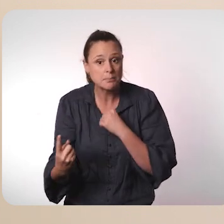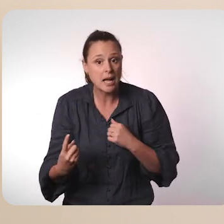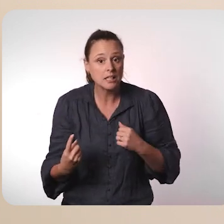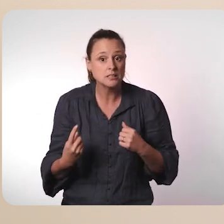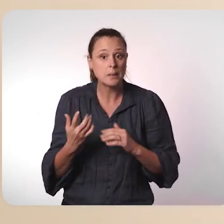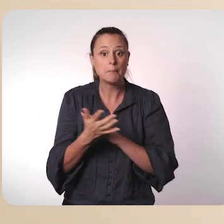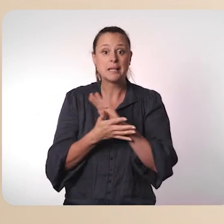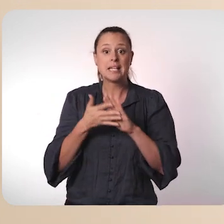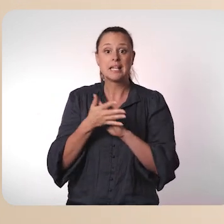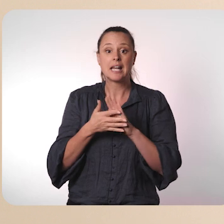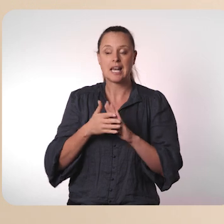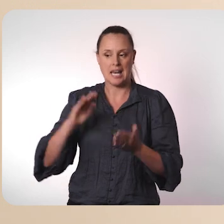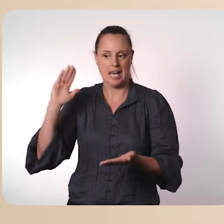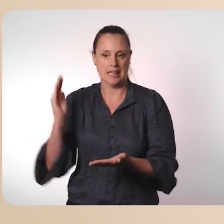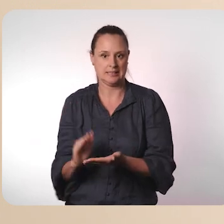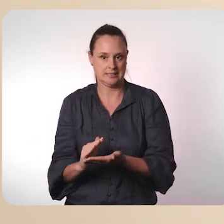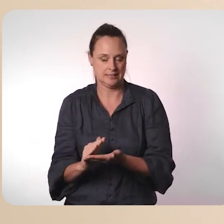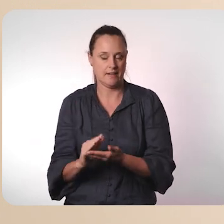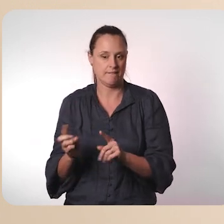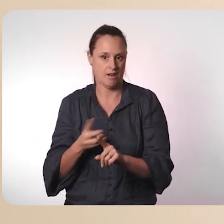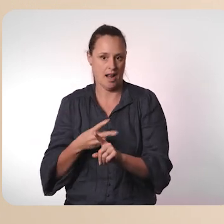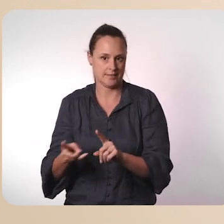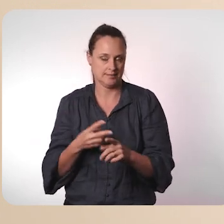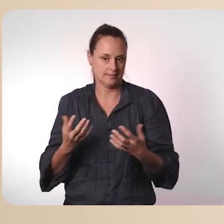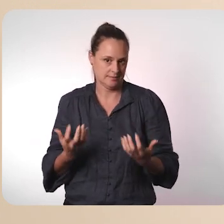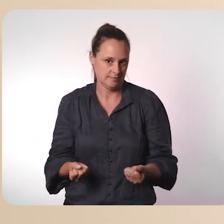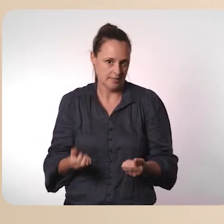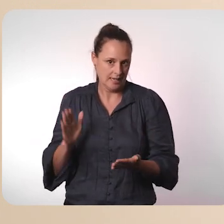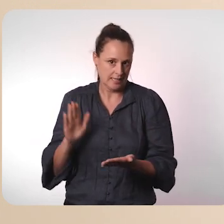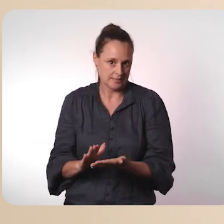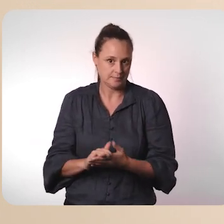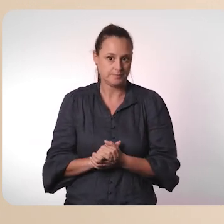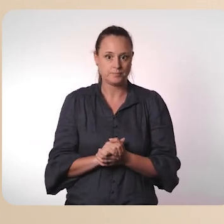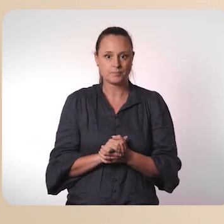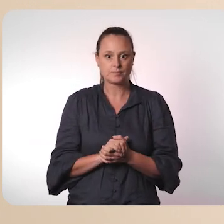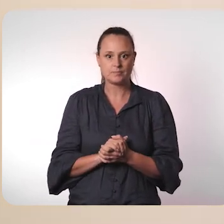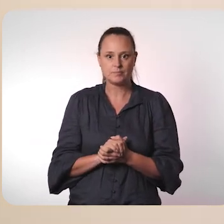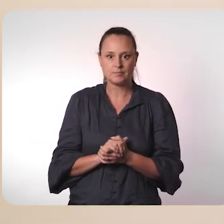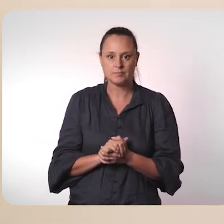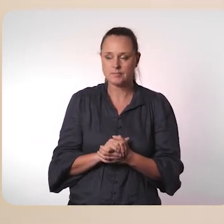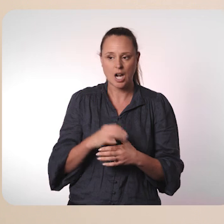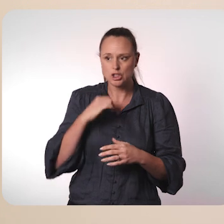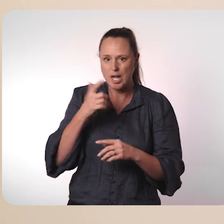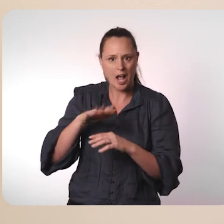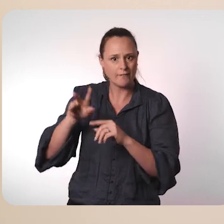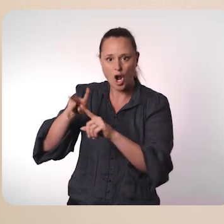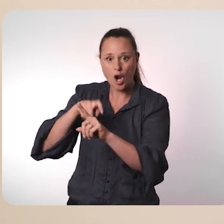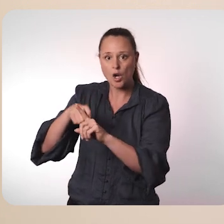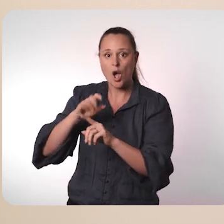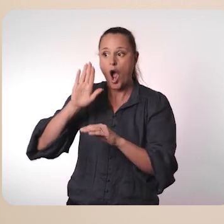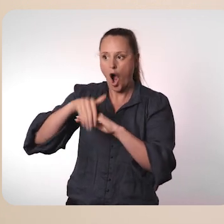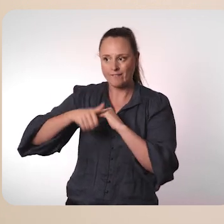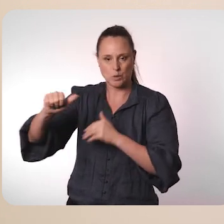prone to violence. I need to know much less about someone's diagnosis than I need to know about their experience. Prevention